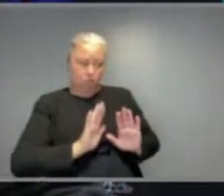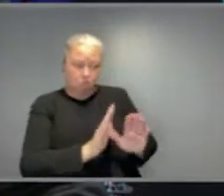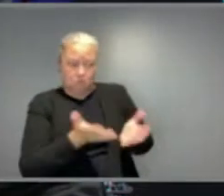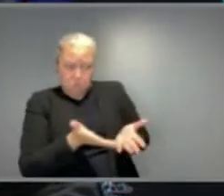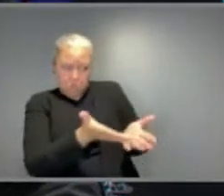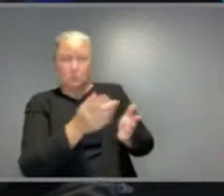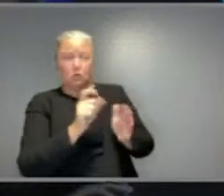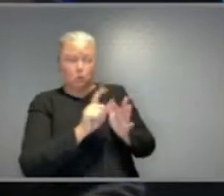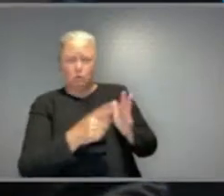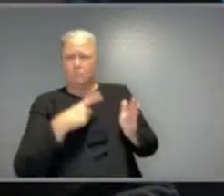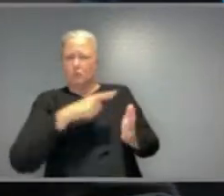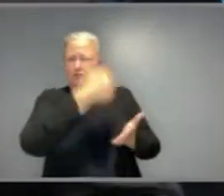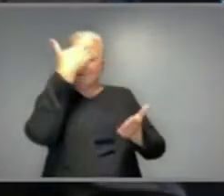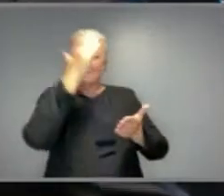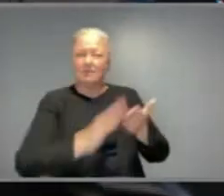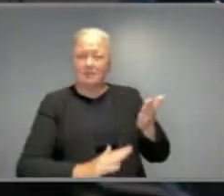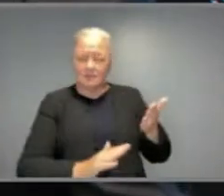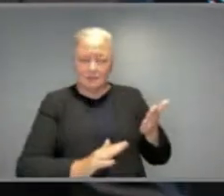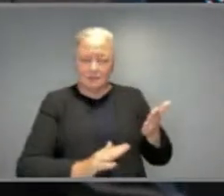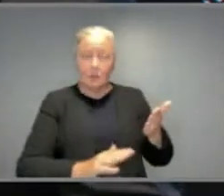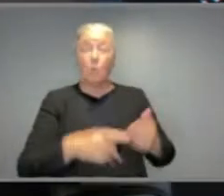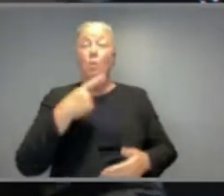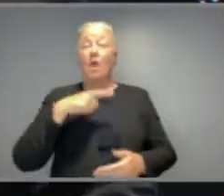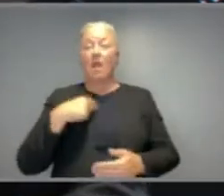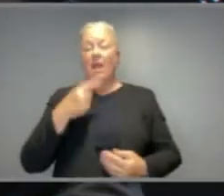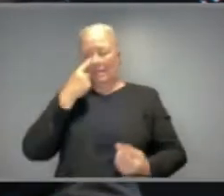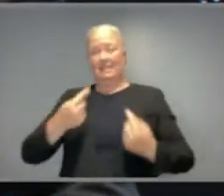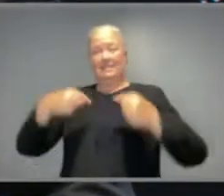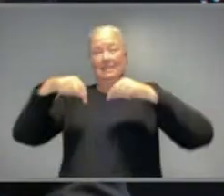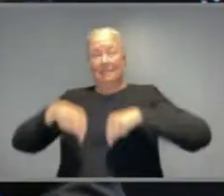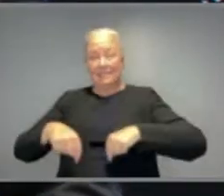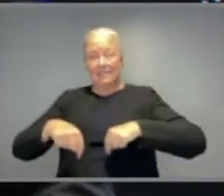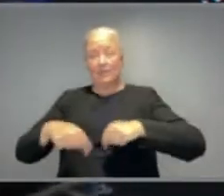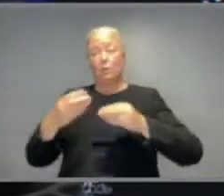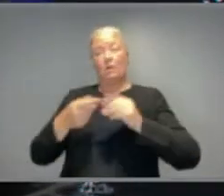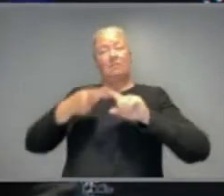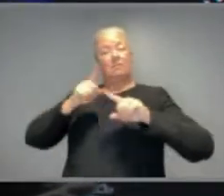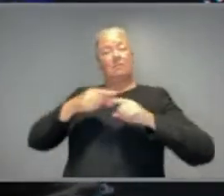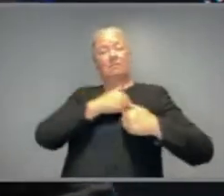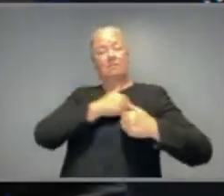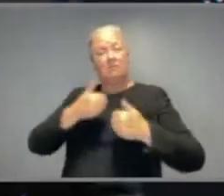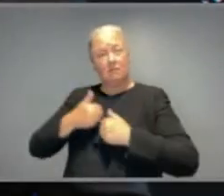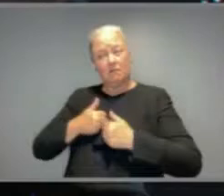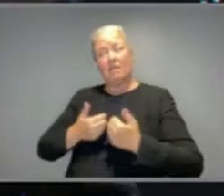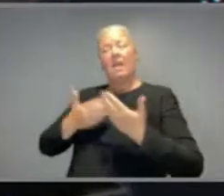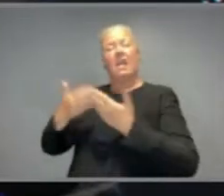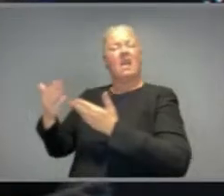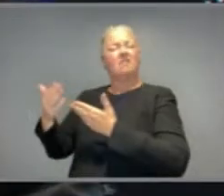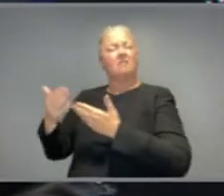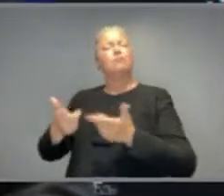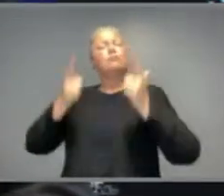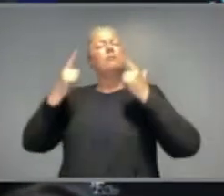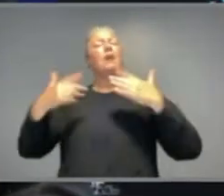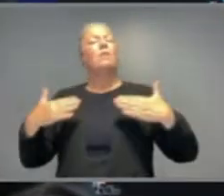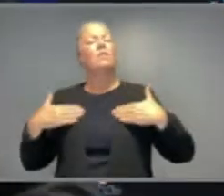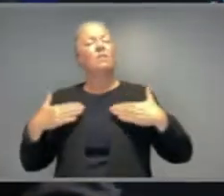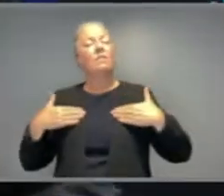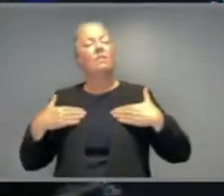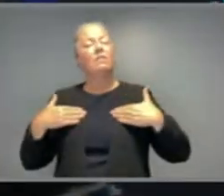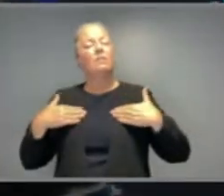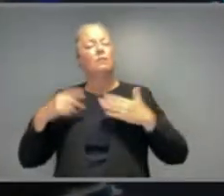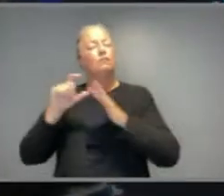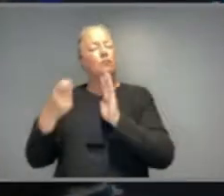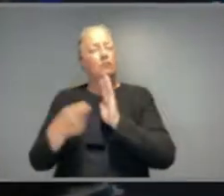why? So I can stand here with you now, with General Frewen and the Chief Medical Officer, and say to you very clearly that